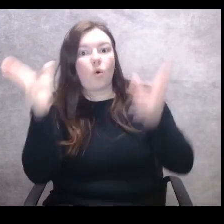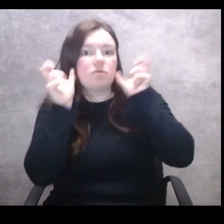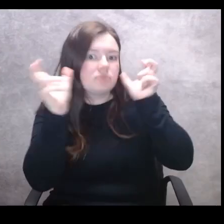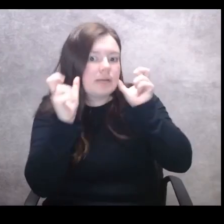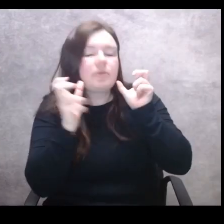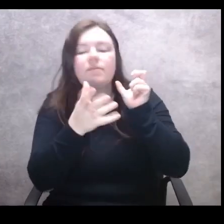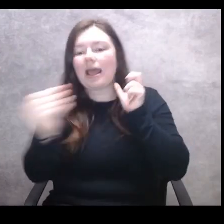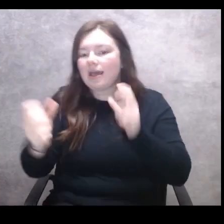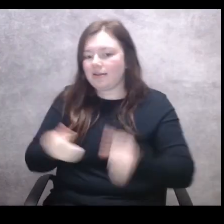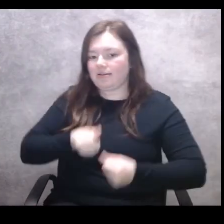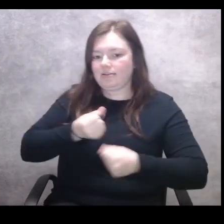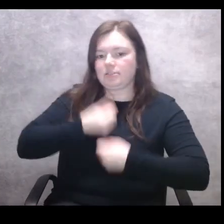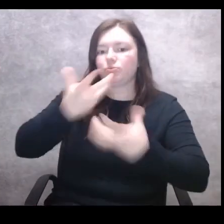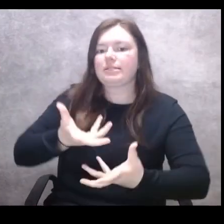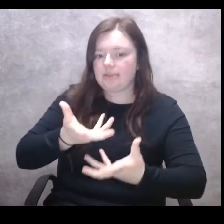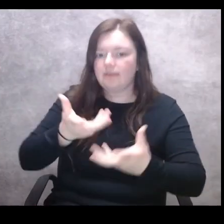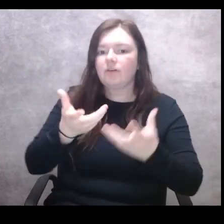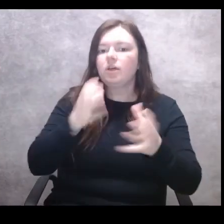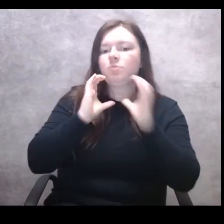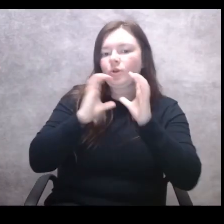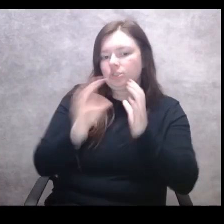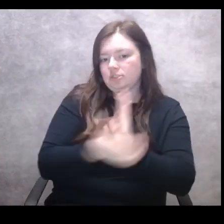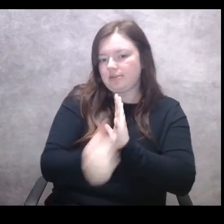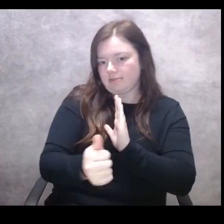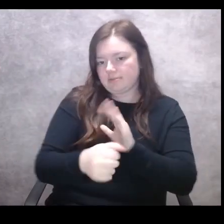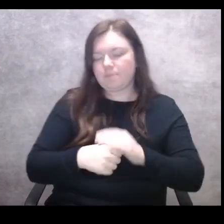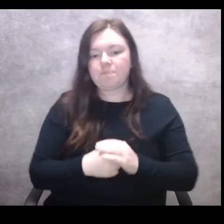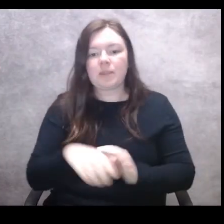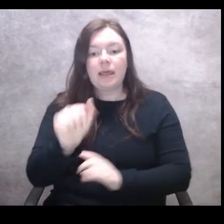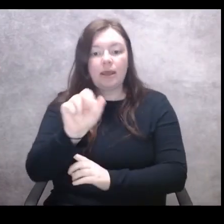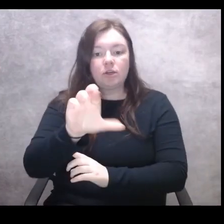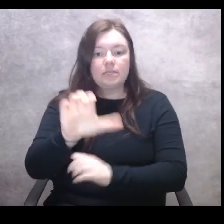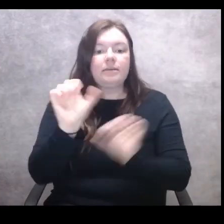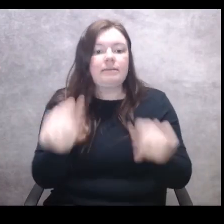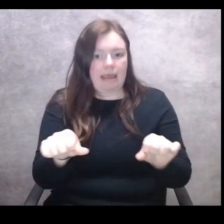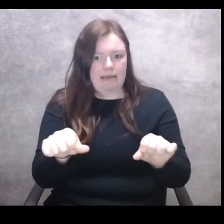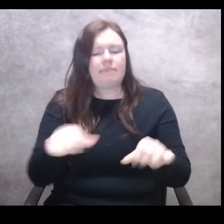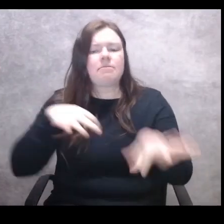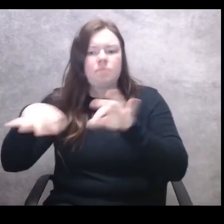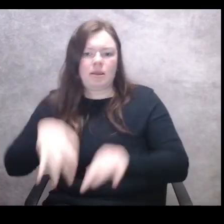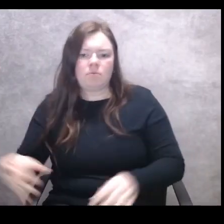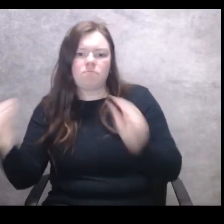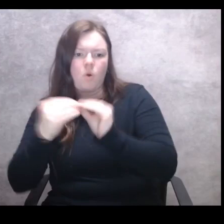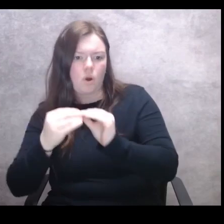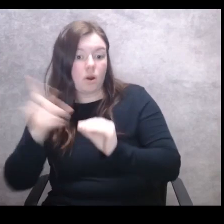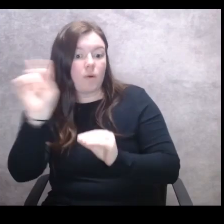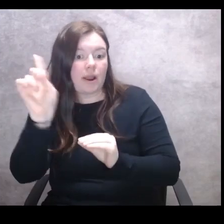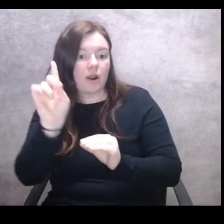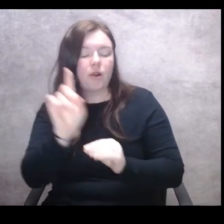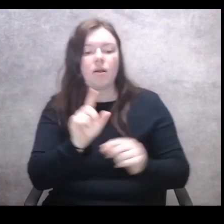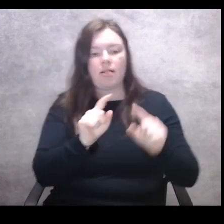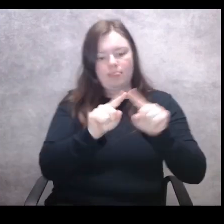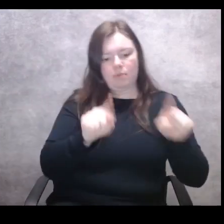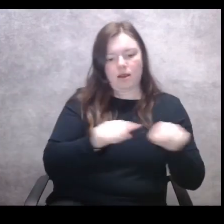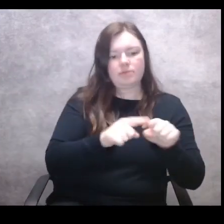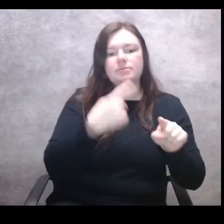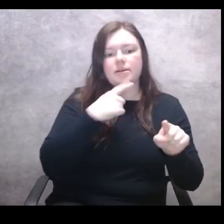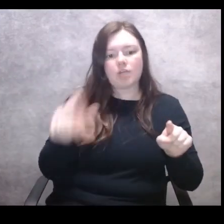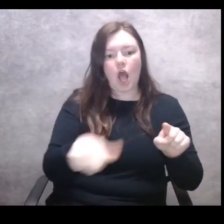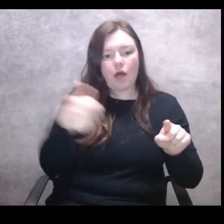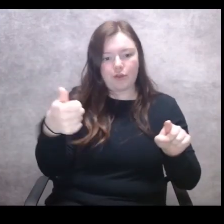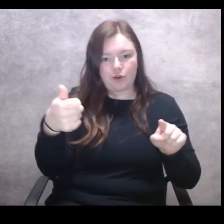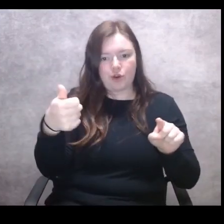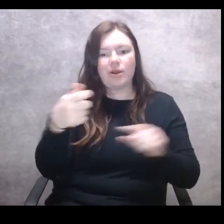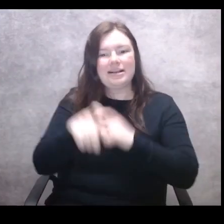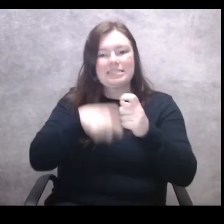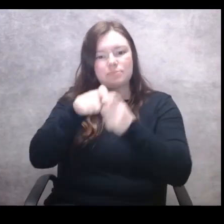communication skills. The ARC may specify more details in the Other Specify space on the